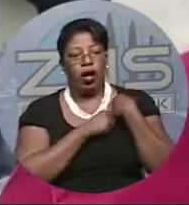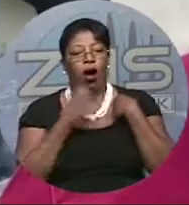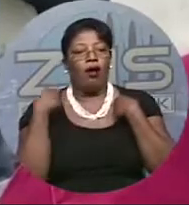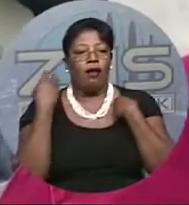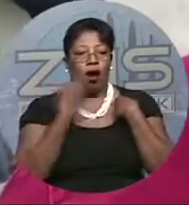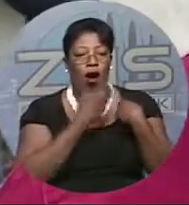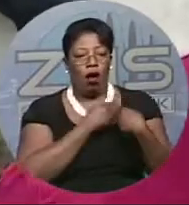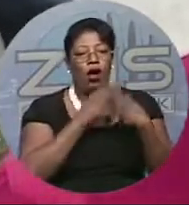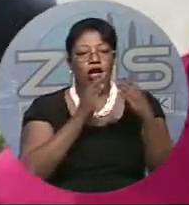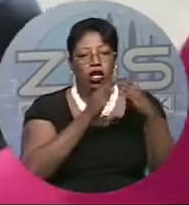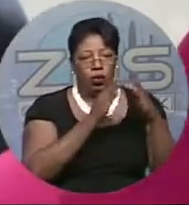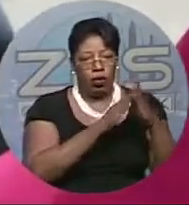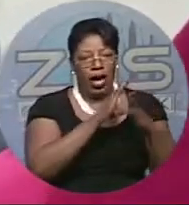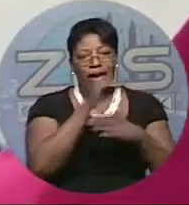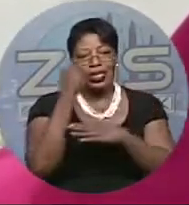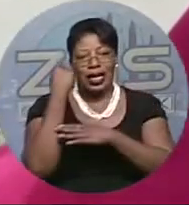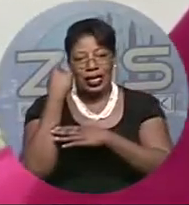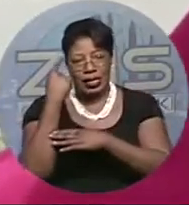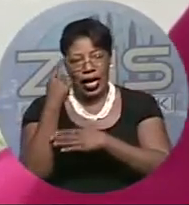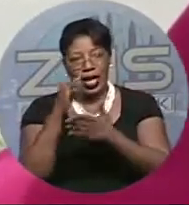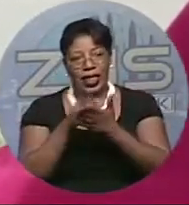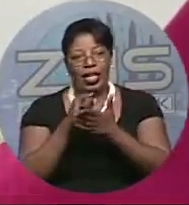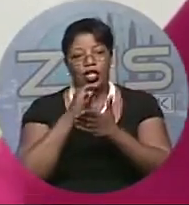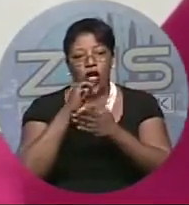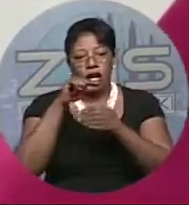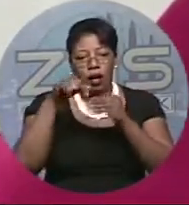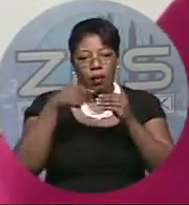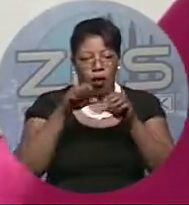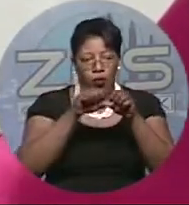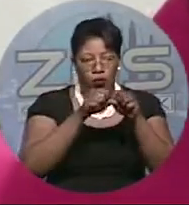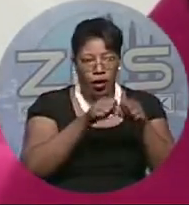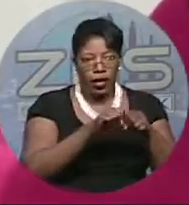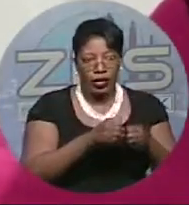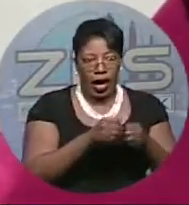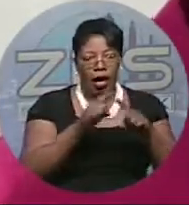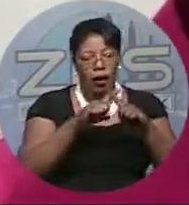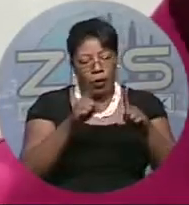communities, and to understand that it's not about breaking down, but it's about building up.